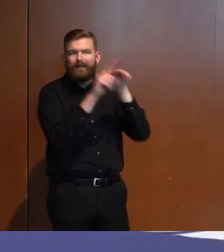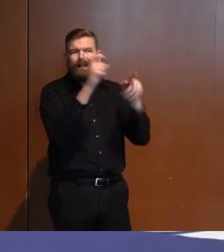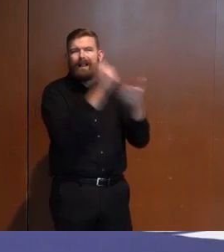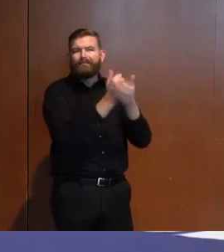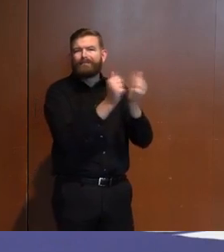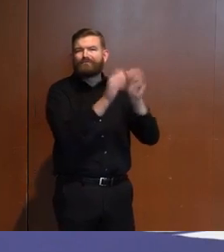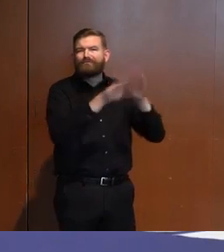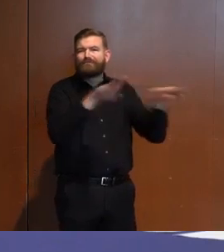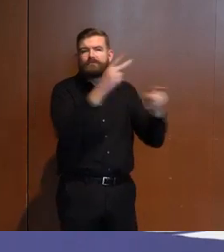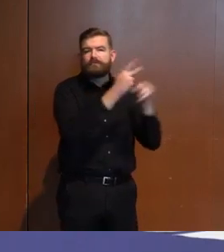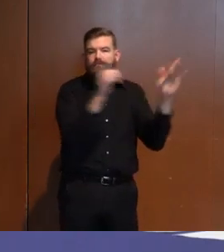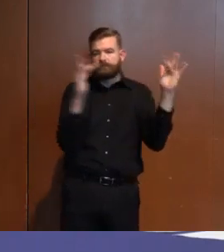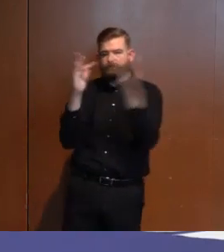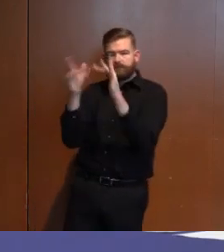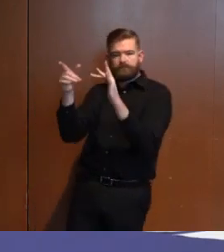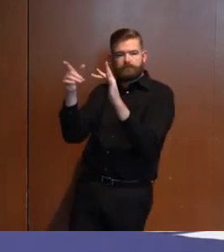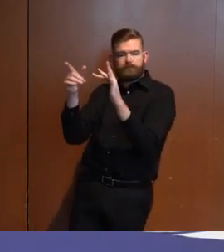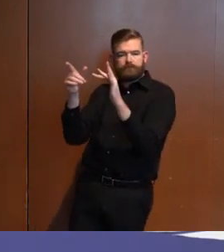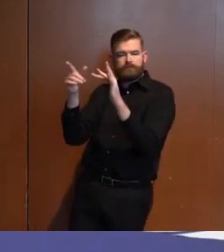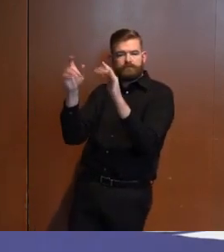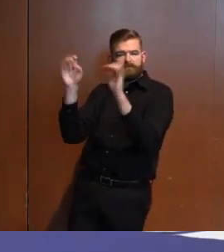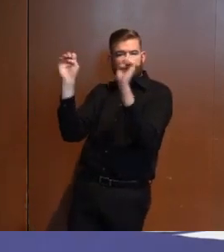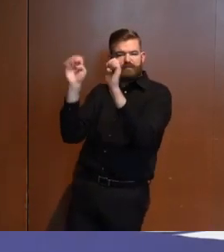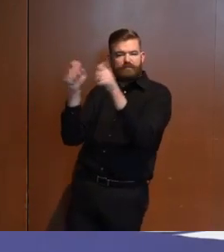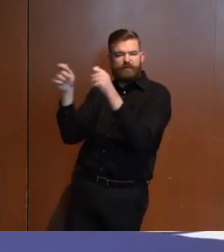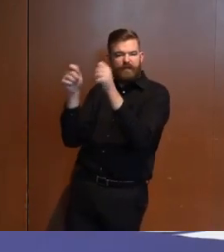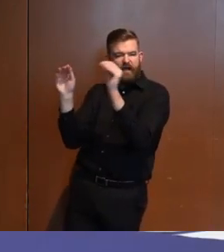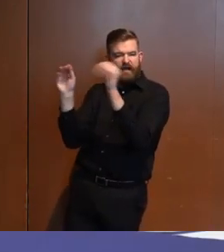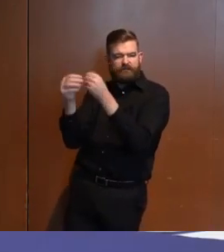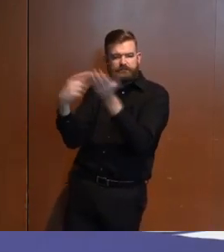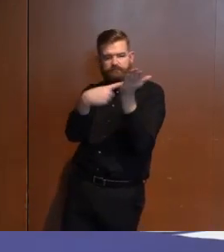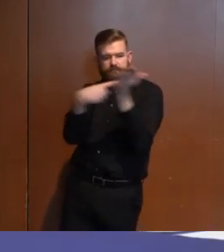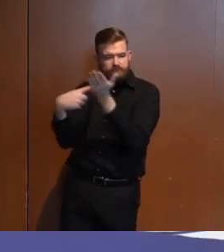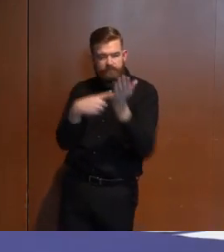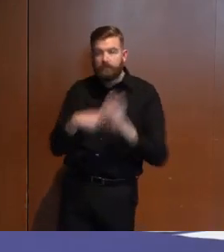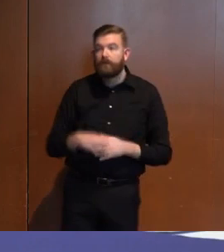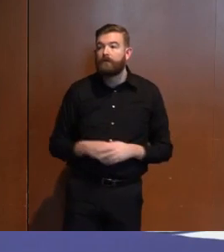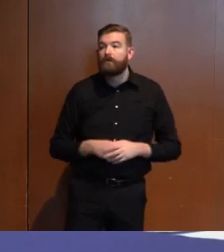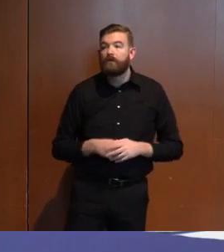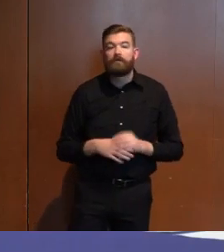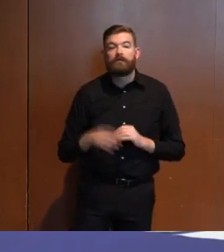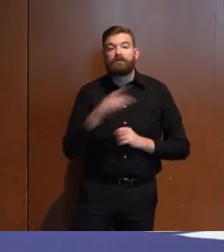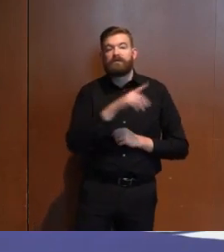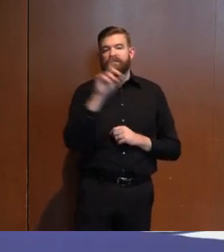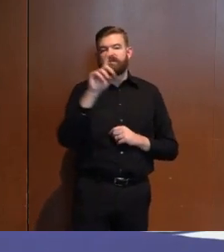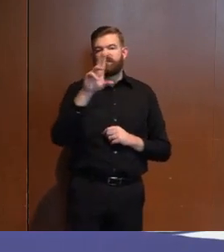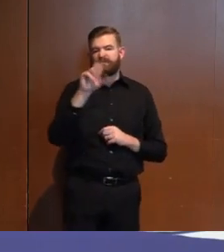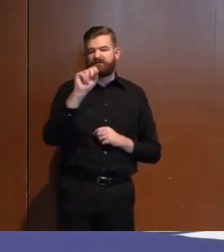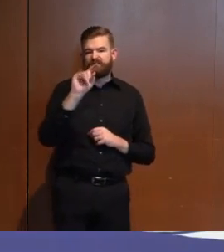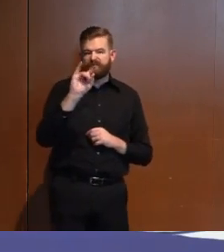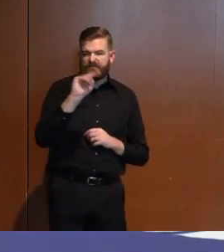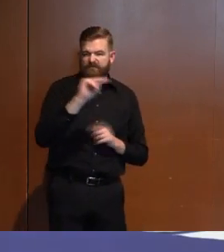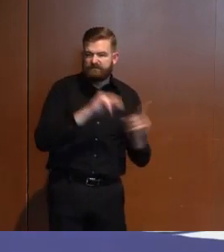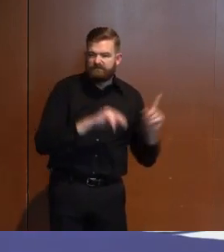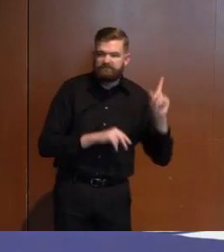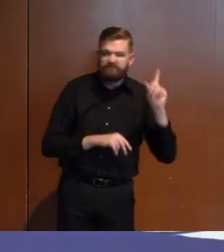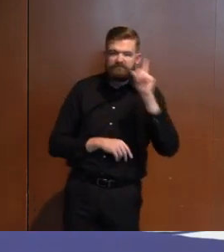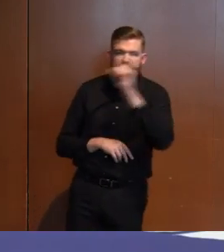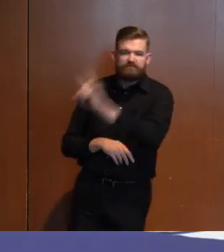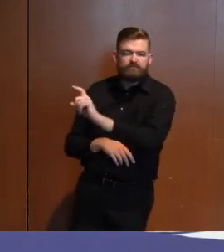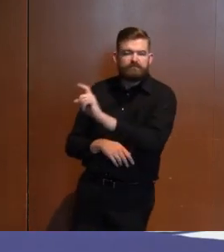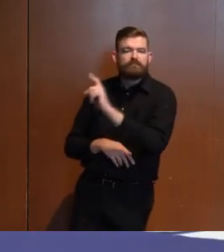buckshot? No, just two quick ones. I'm going to keep my hands to myself. I think it was Dr. Birx from the White